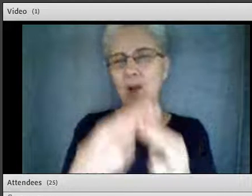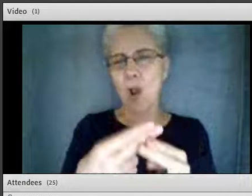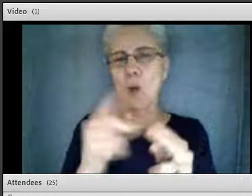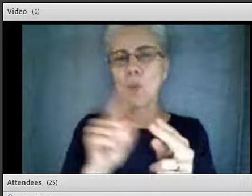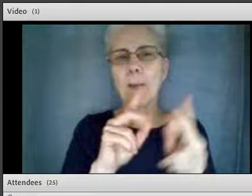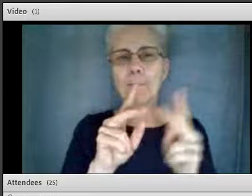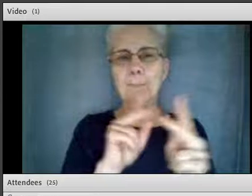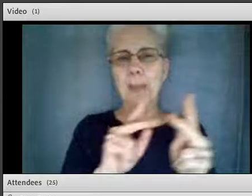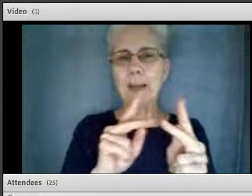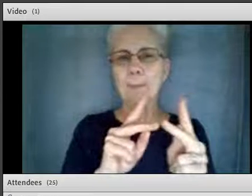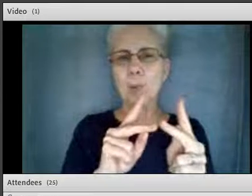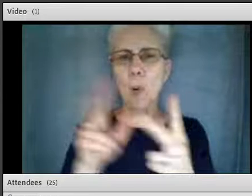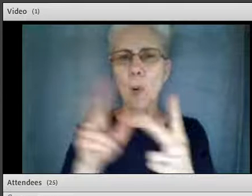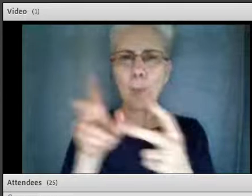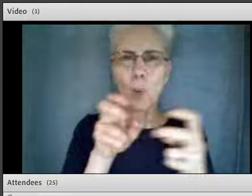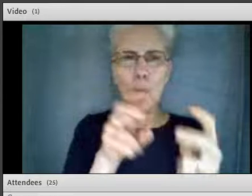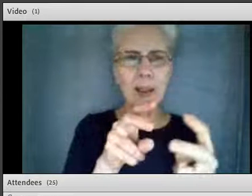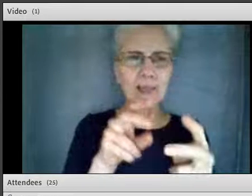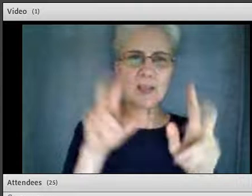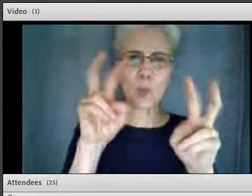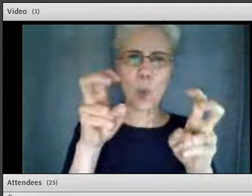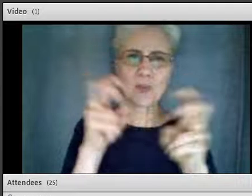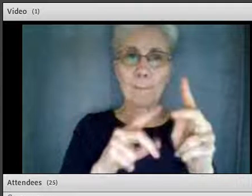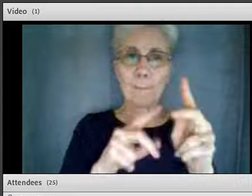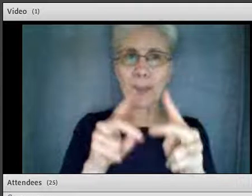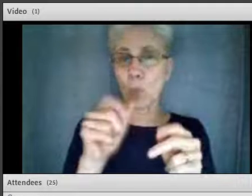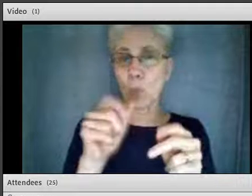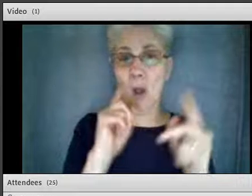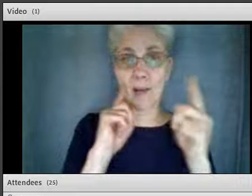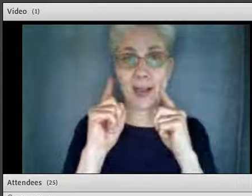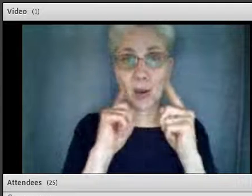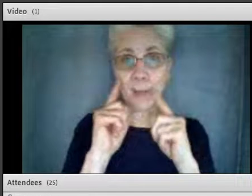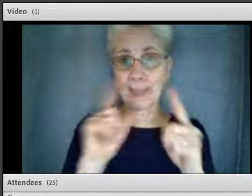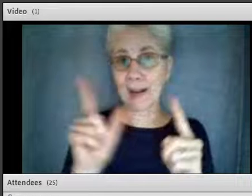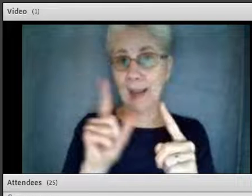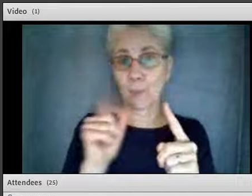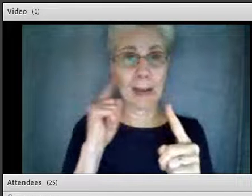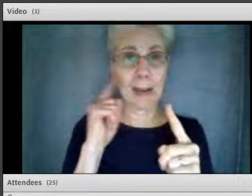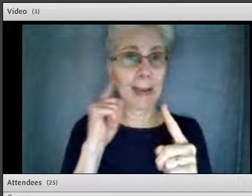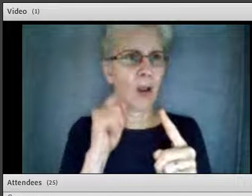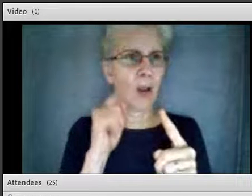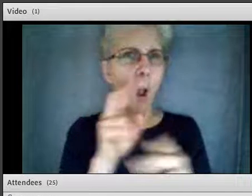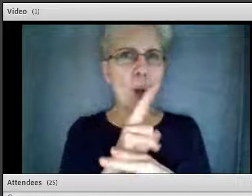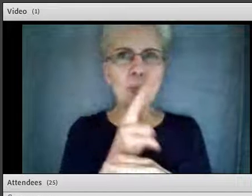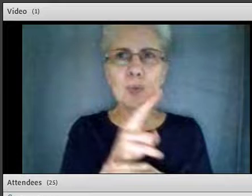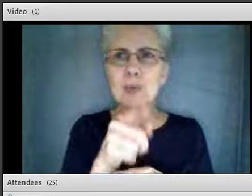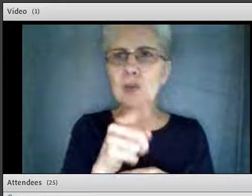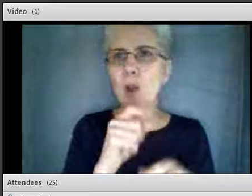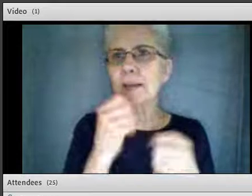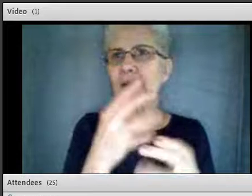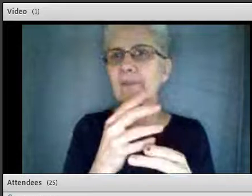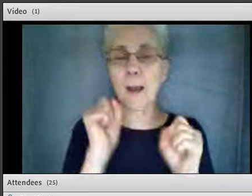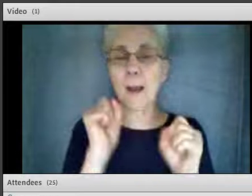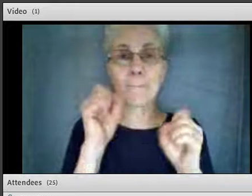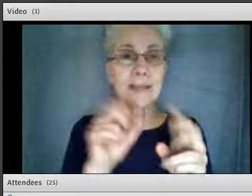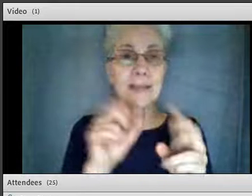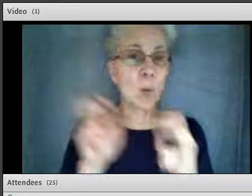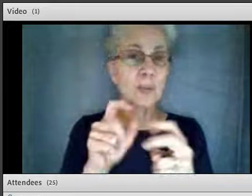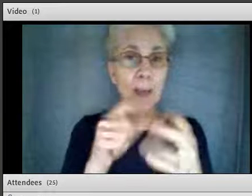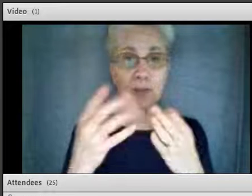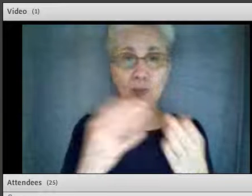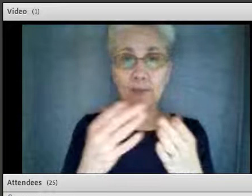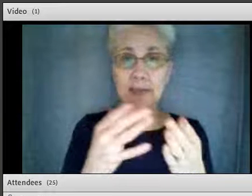people. We all hear them at the library. We hear our users giving amazing quotes about our services. have them jot